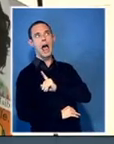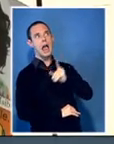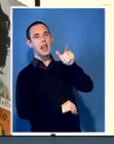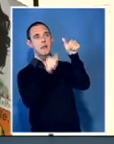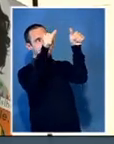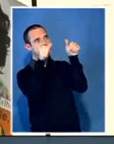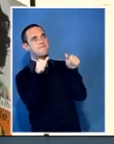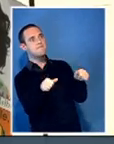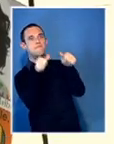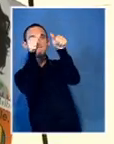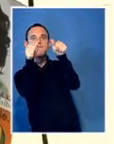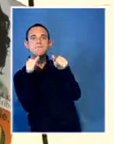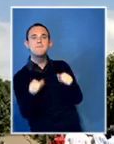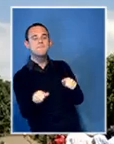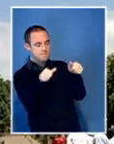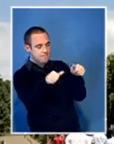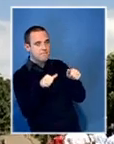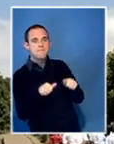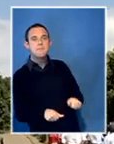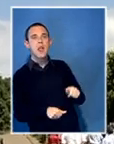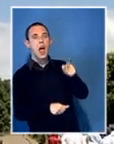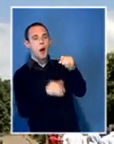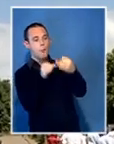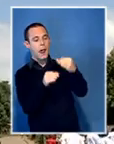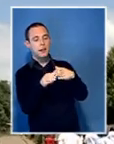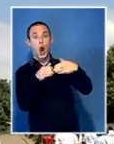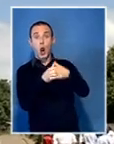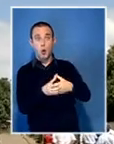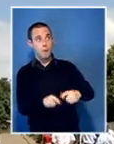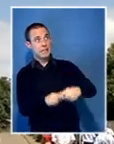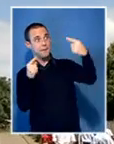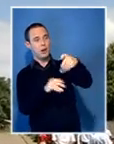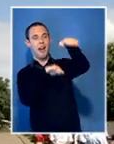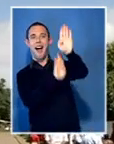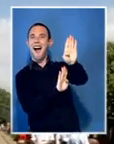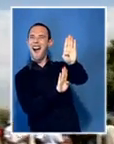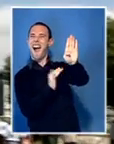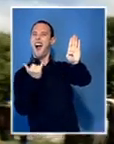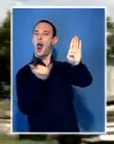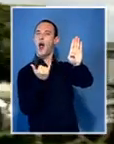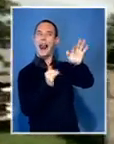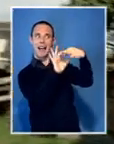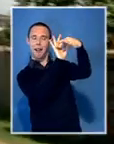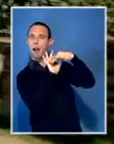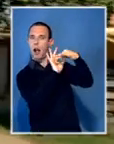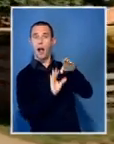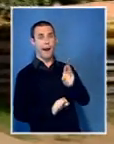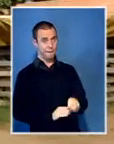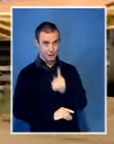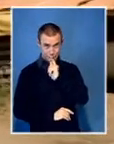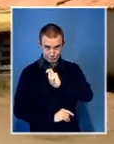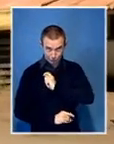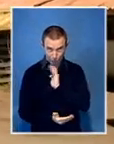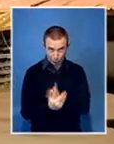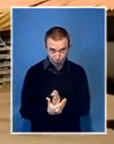political tolerance, side by side. But on the ground, a different story is unfolding. These days, an uneasy